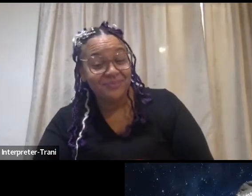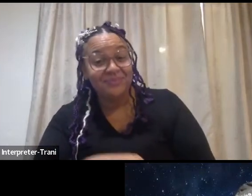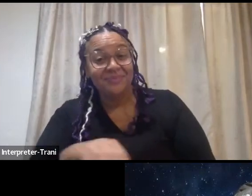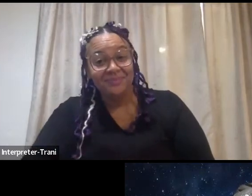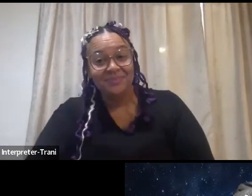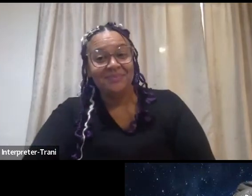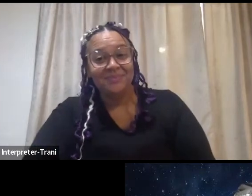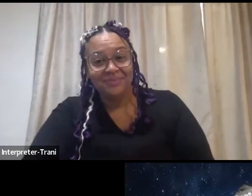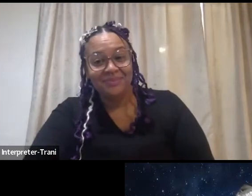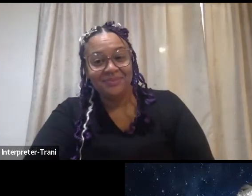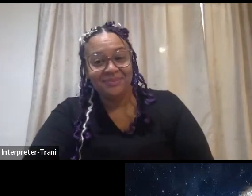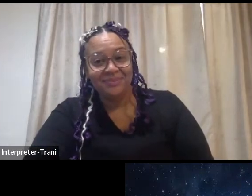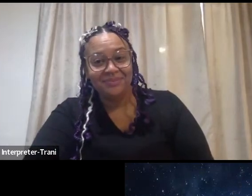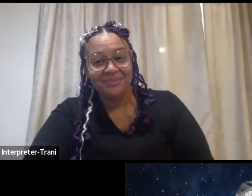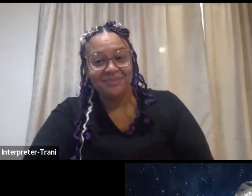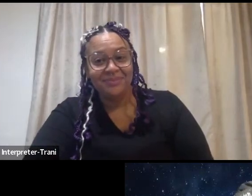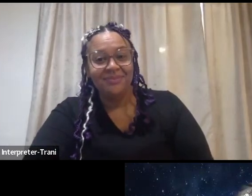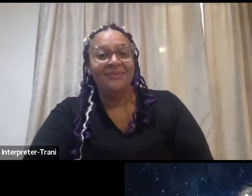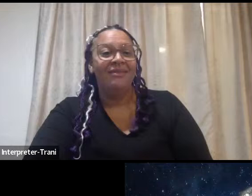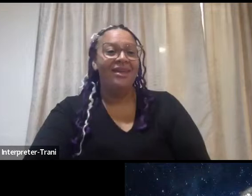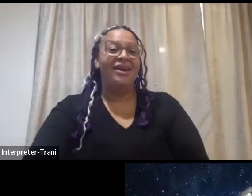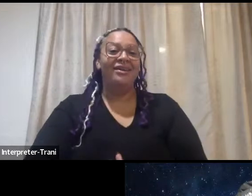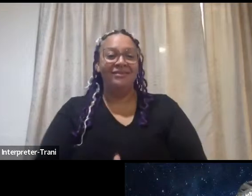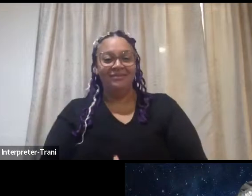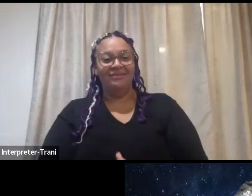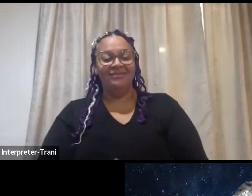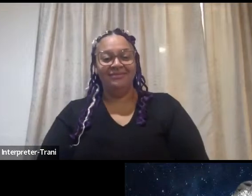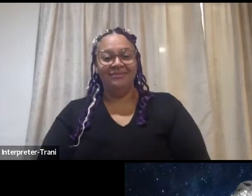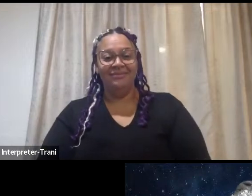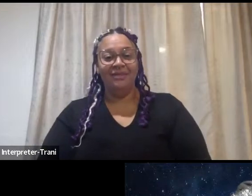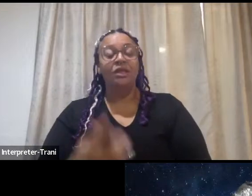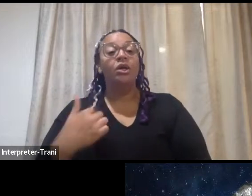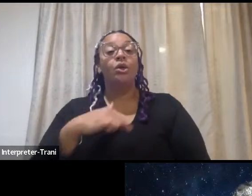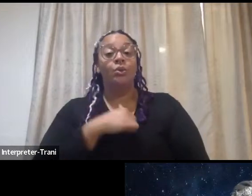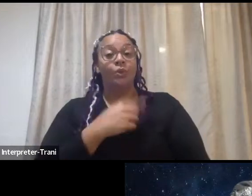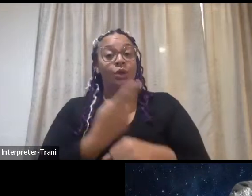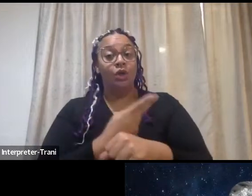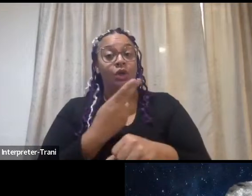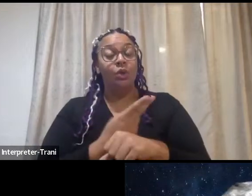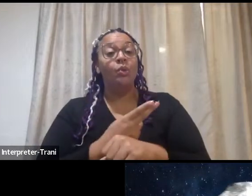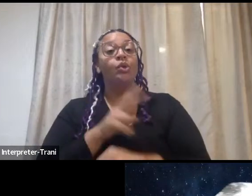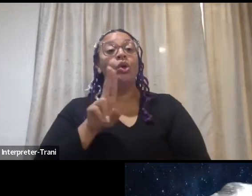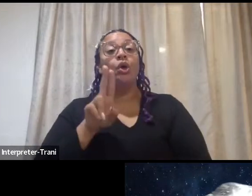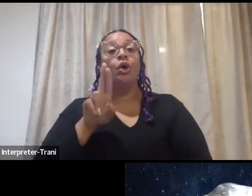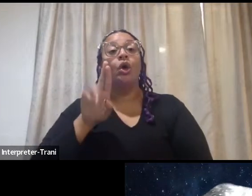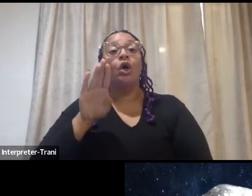Okay. So we're going for the Urban Crow Oracle.